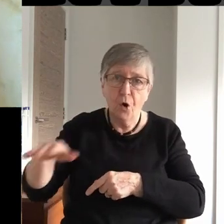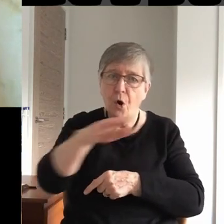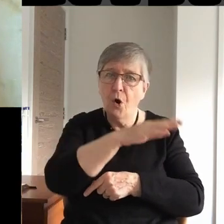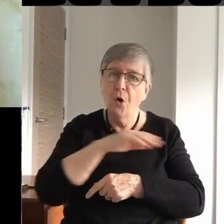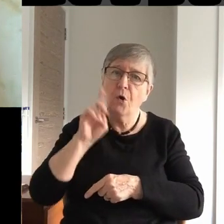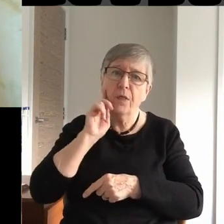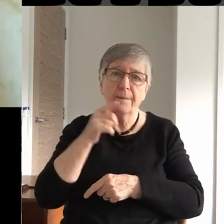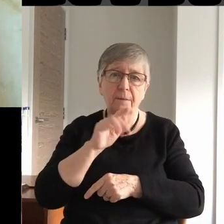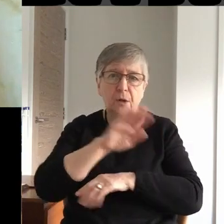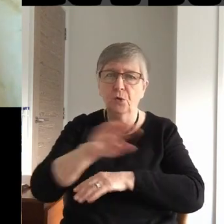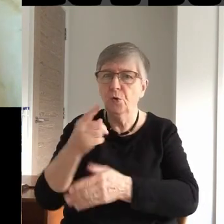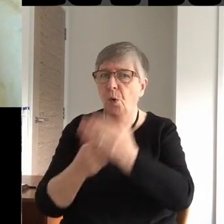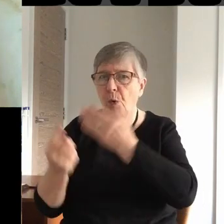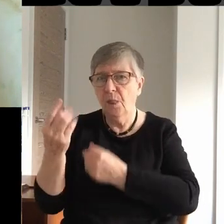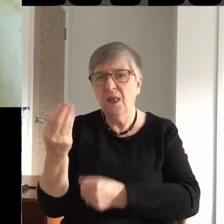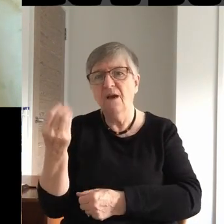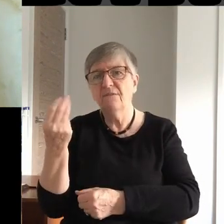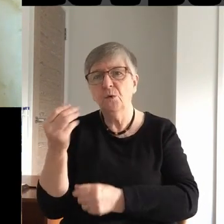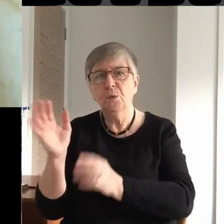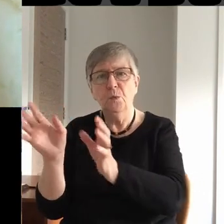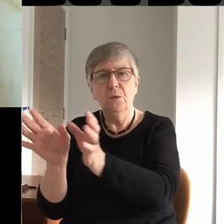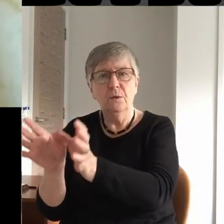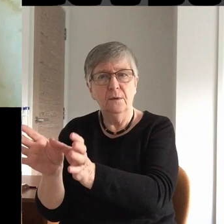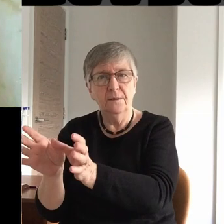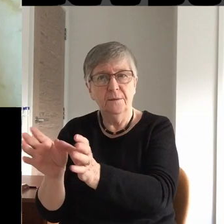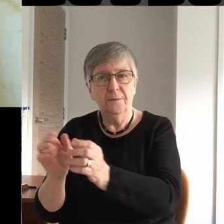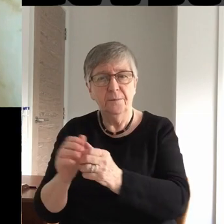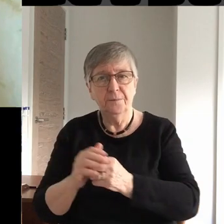not just for the few.